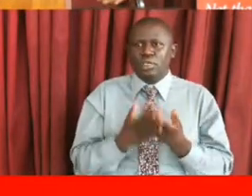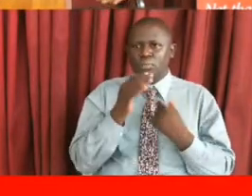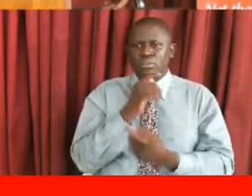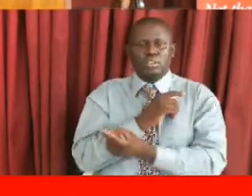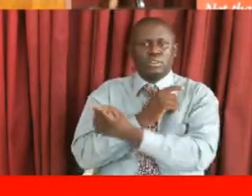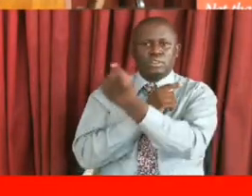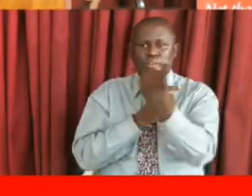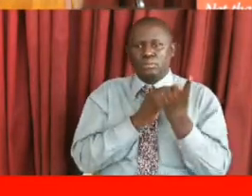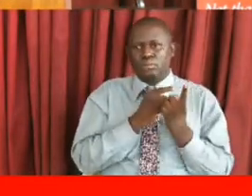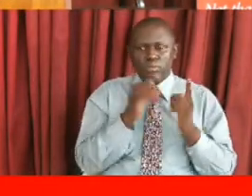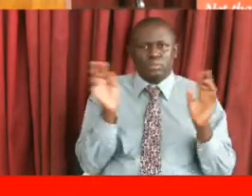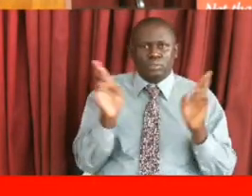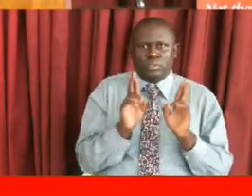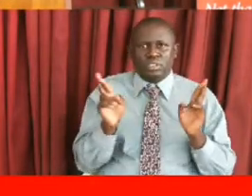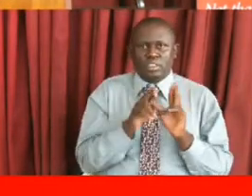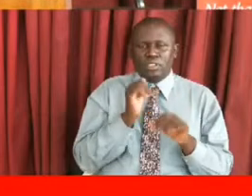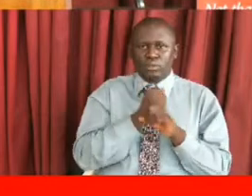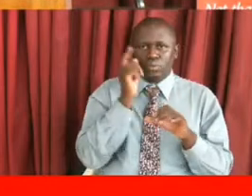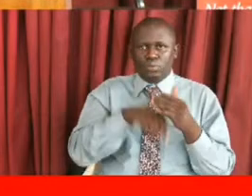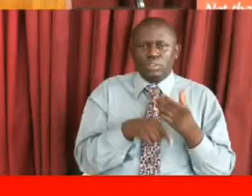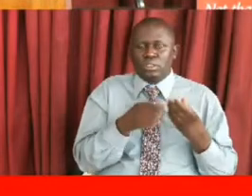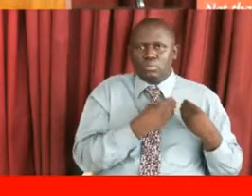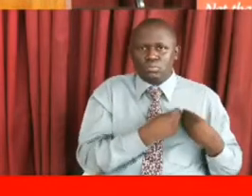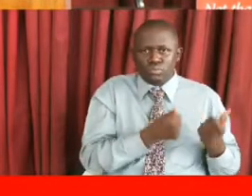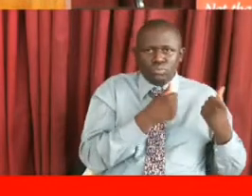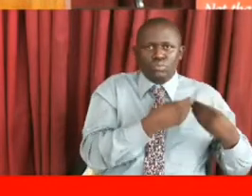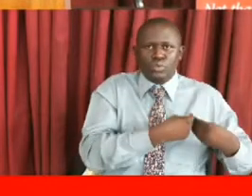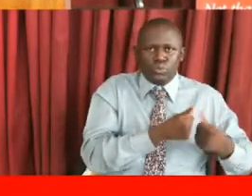superal ready to address any